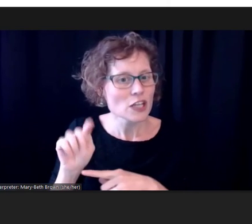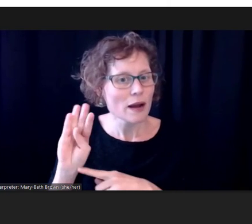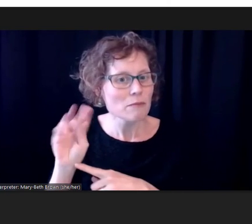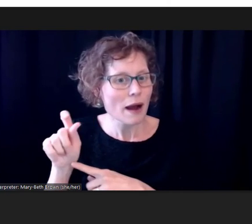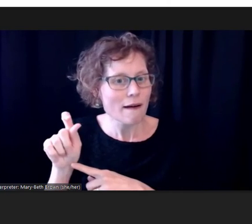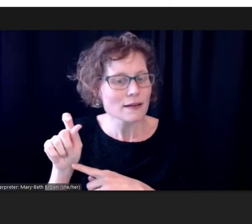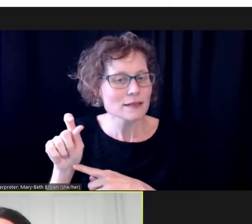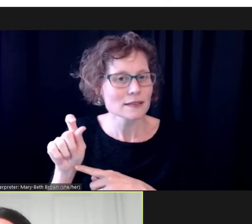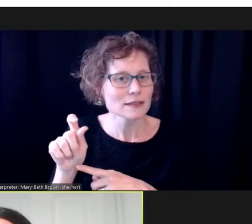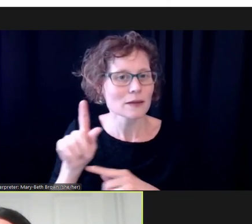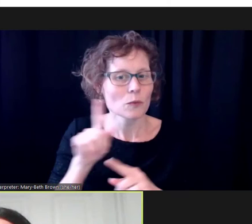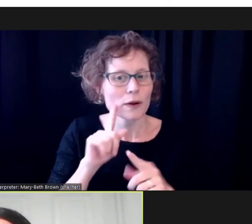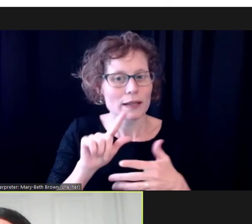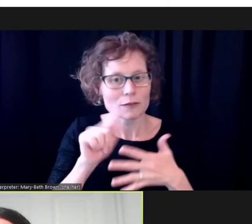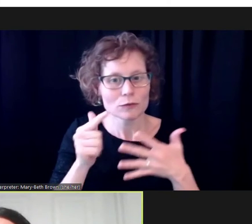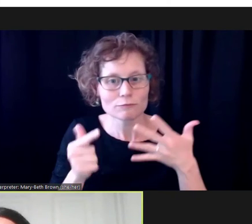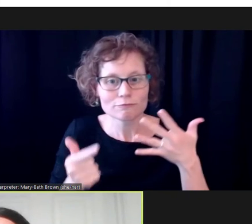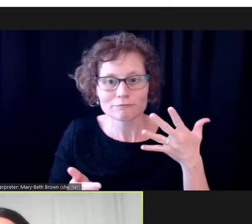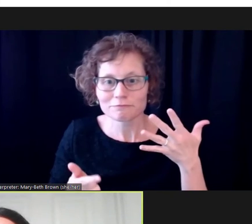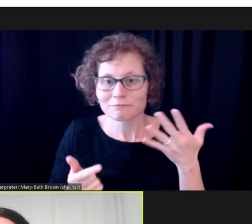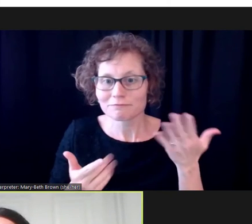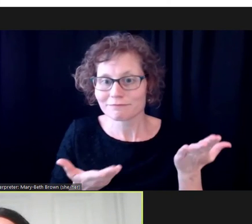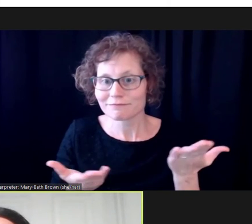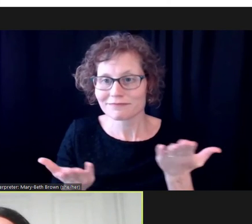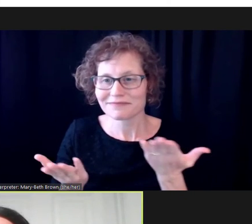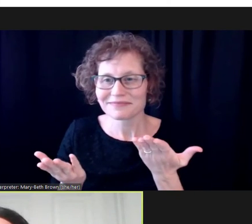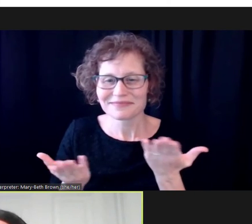we'll take those in order.